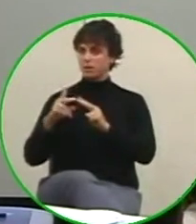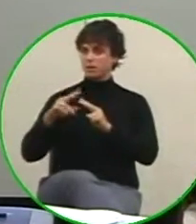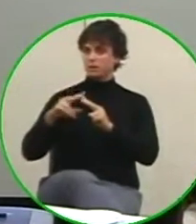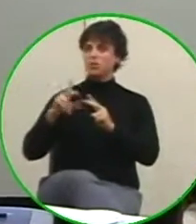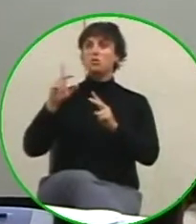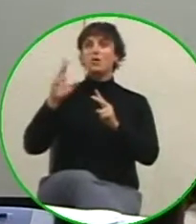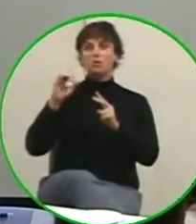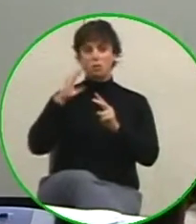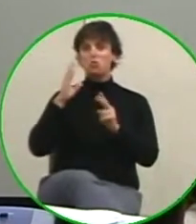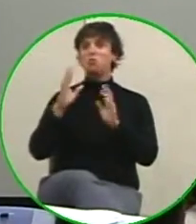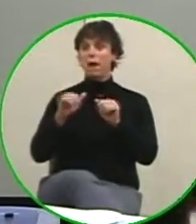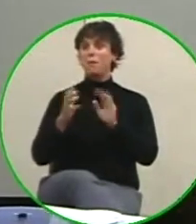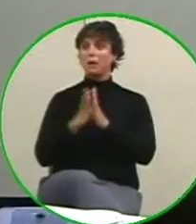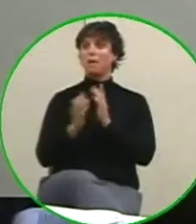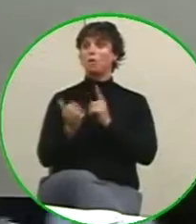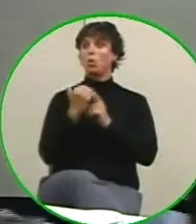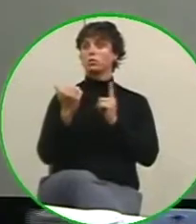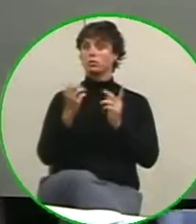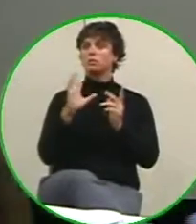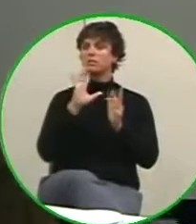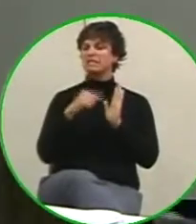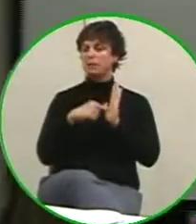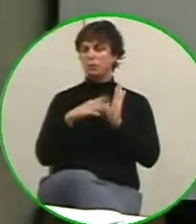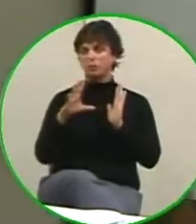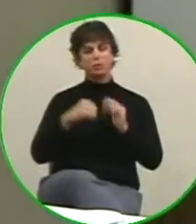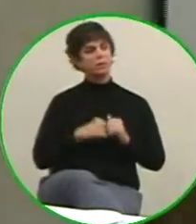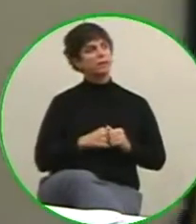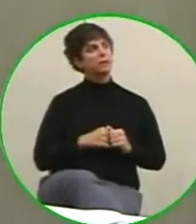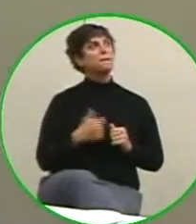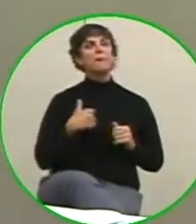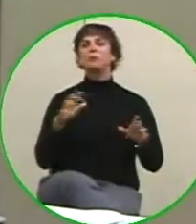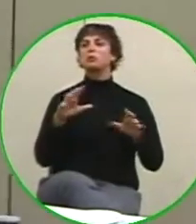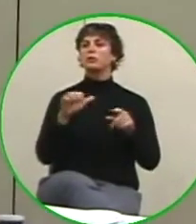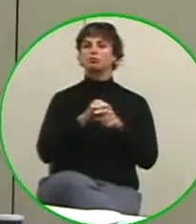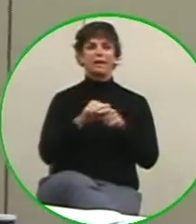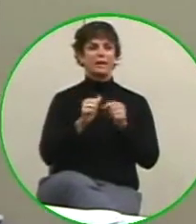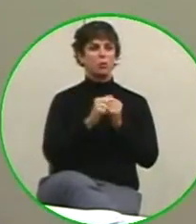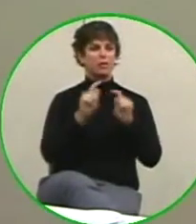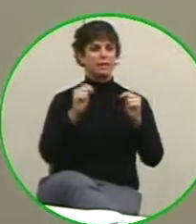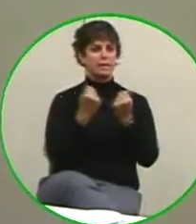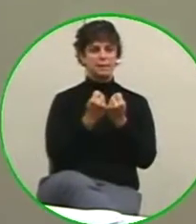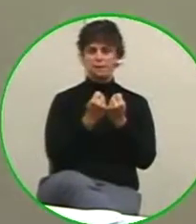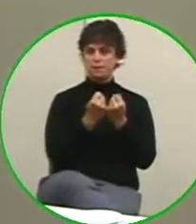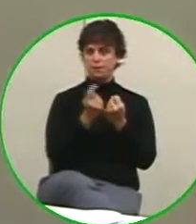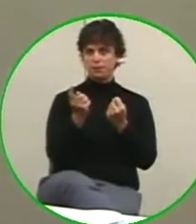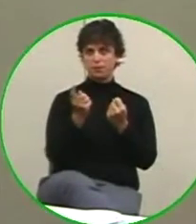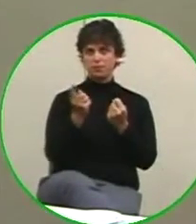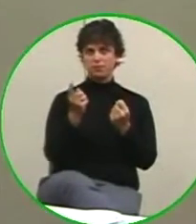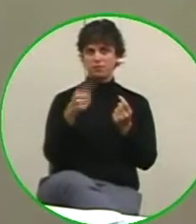get fooled. Let me give you an example. I was doing training with a team that was in